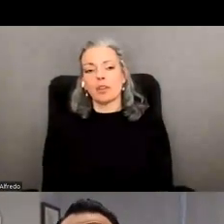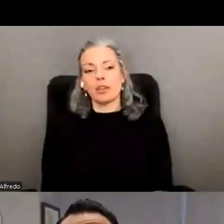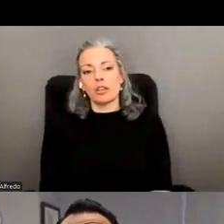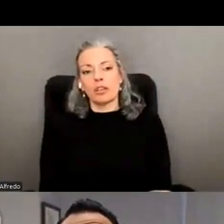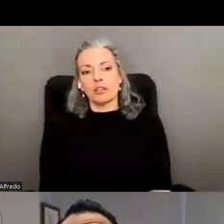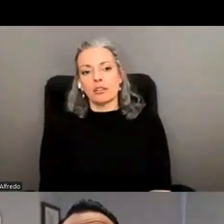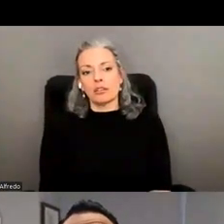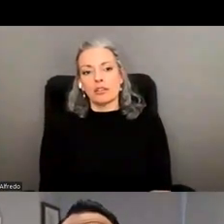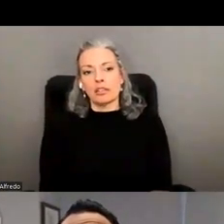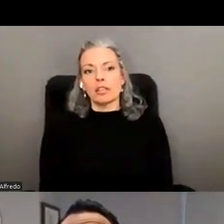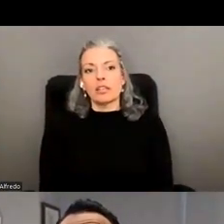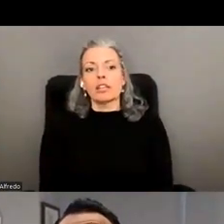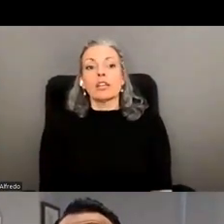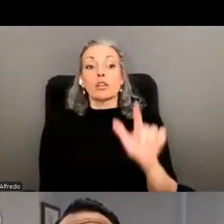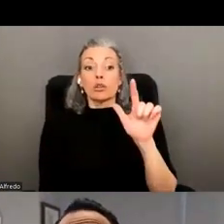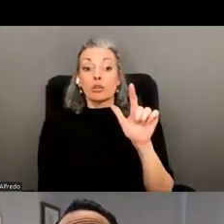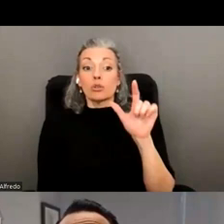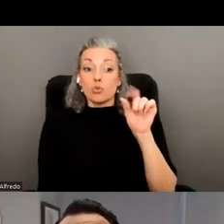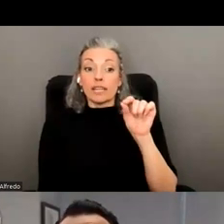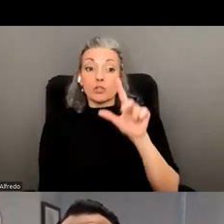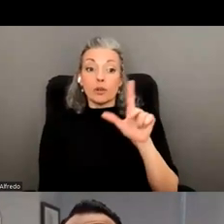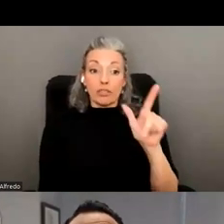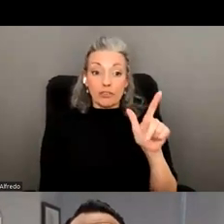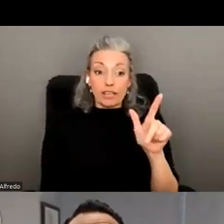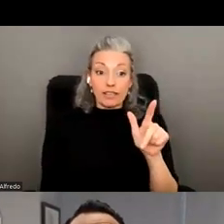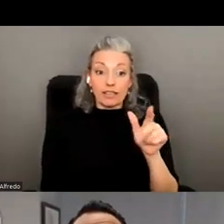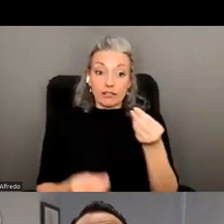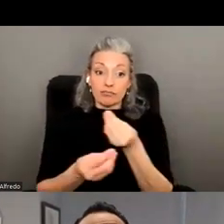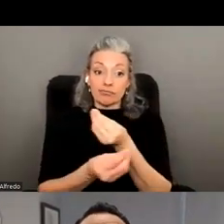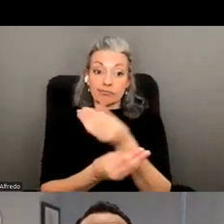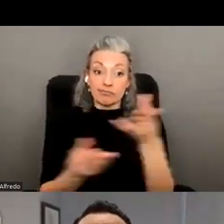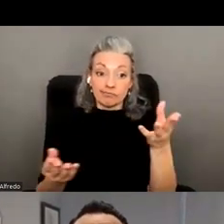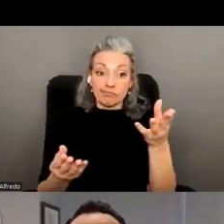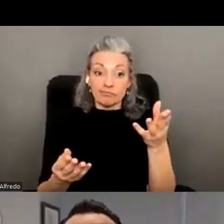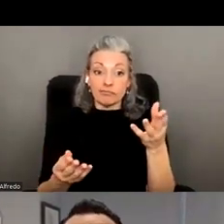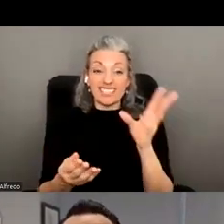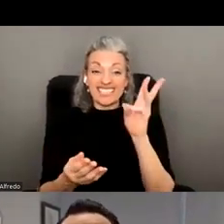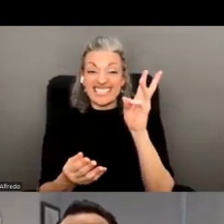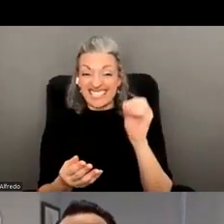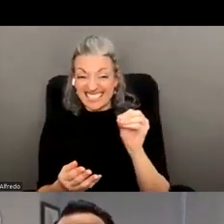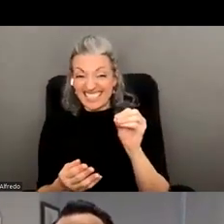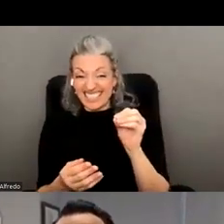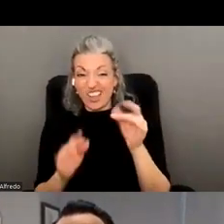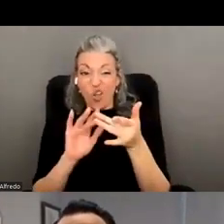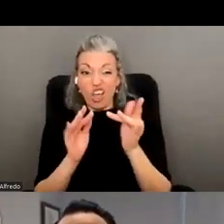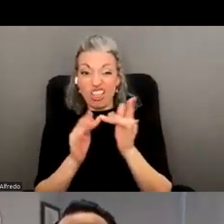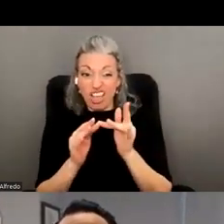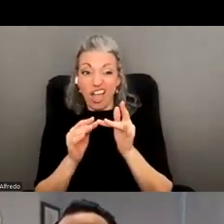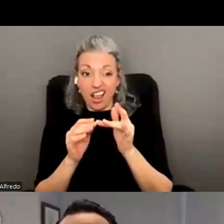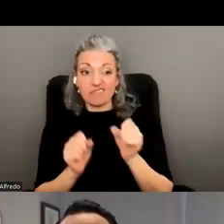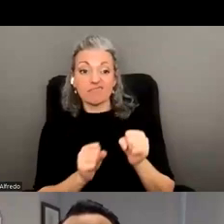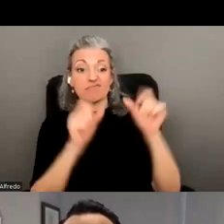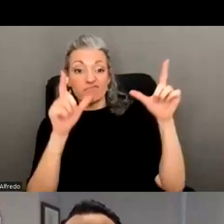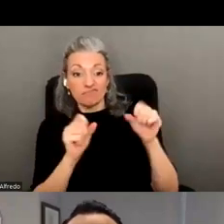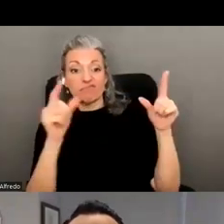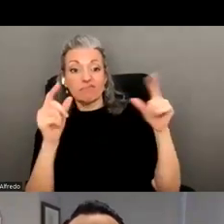In 2023, we published over 50 discrete data sets as well as 60 online visualizations and